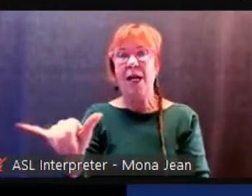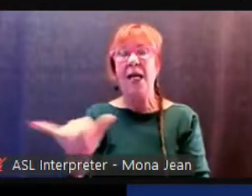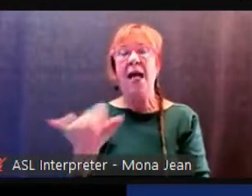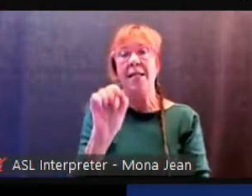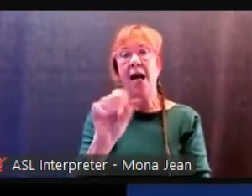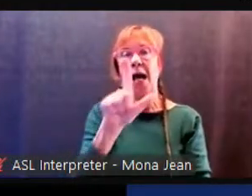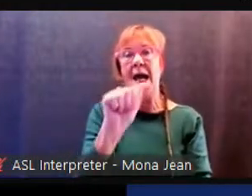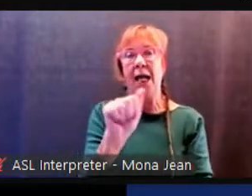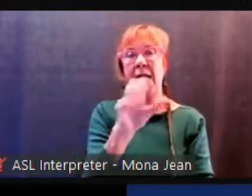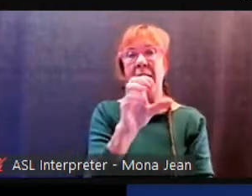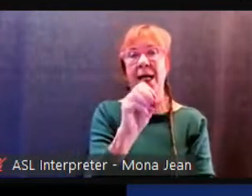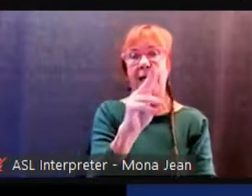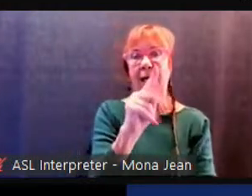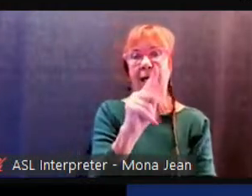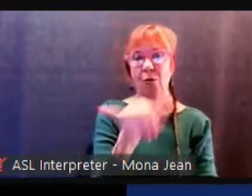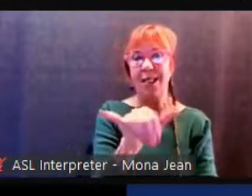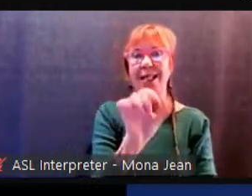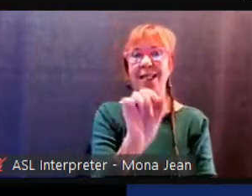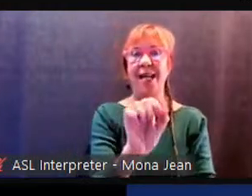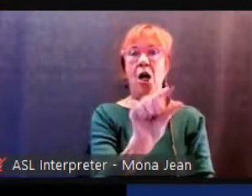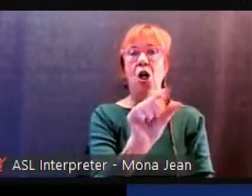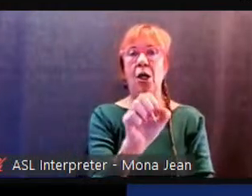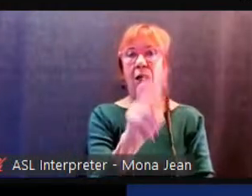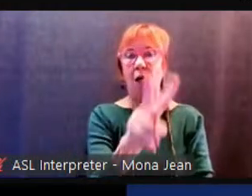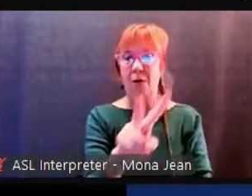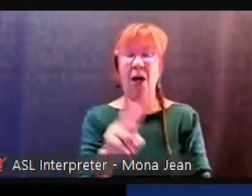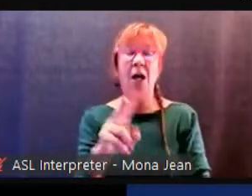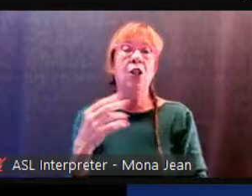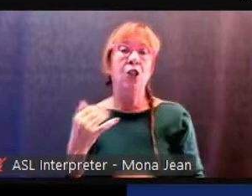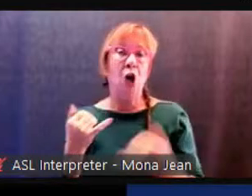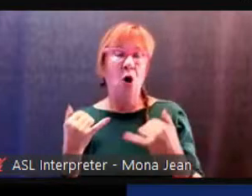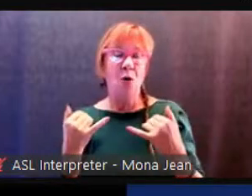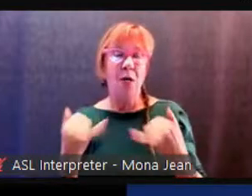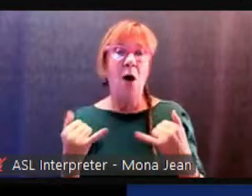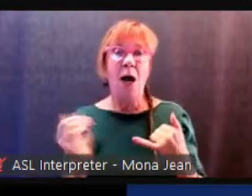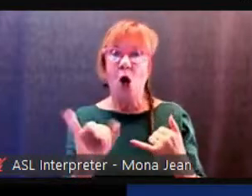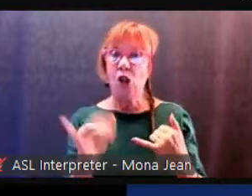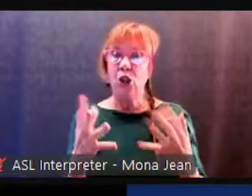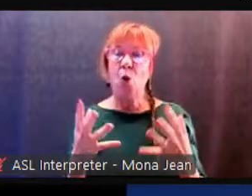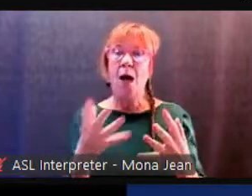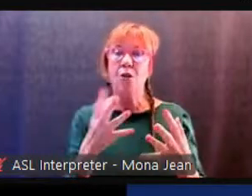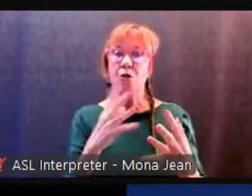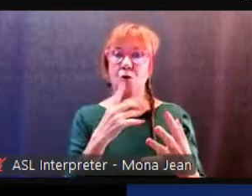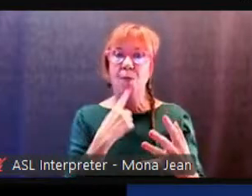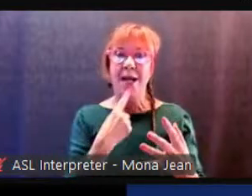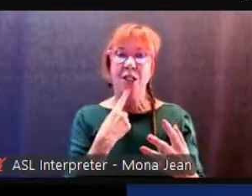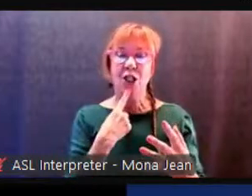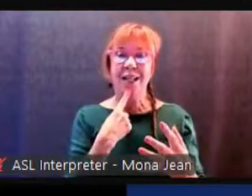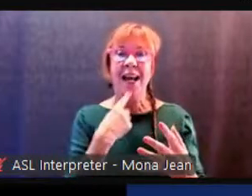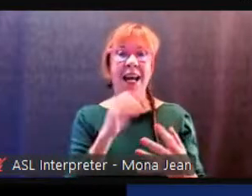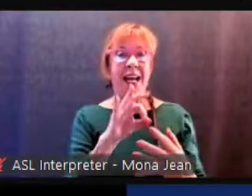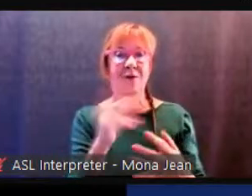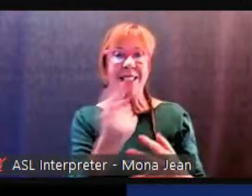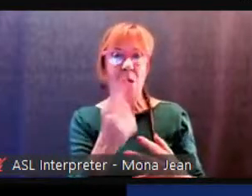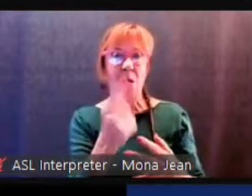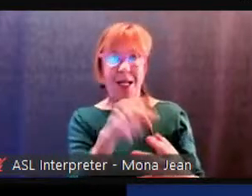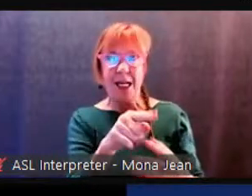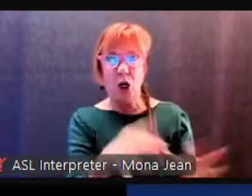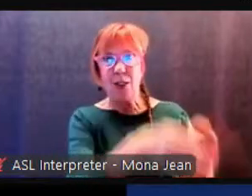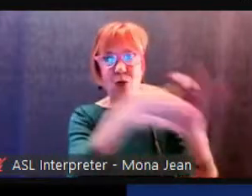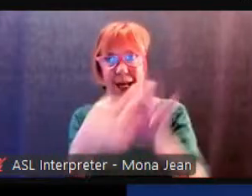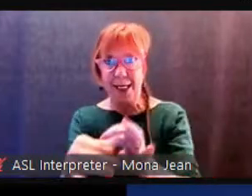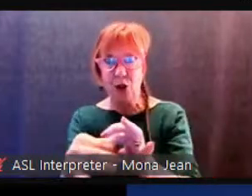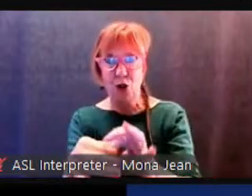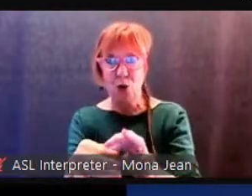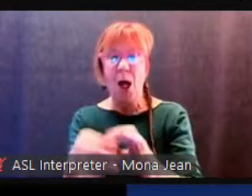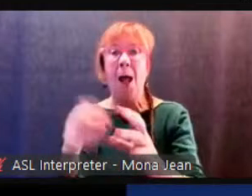recovery.lacounty.gov. While less of a focus for this community meeting, I did want to mention, in case anyone in here is associated with the Palisades fire, that